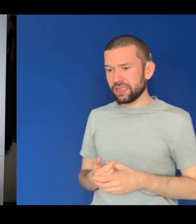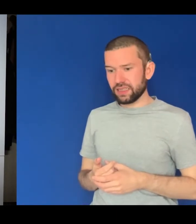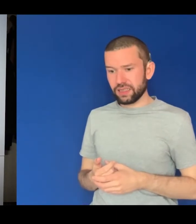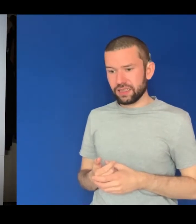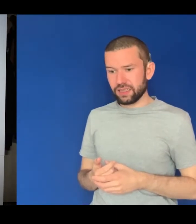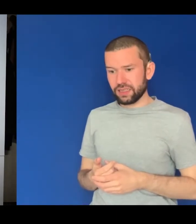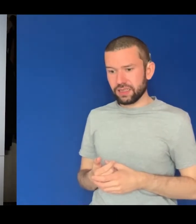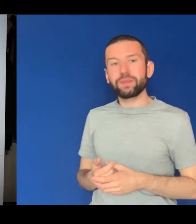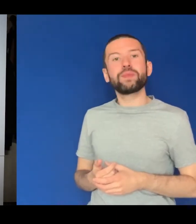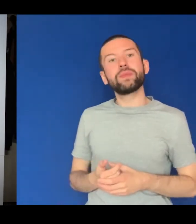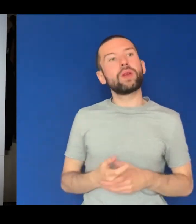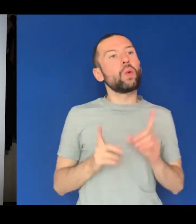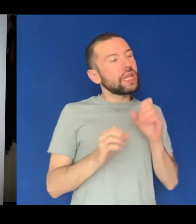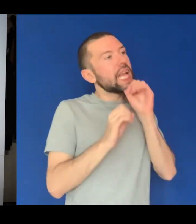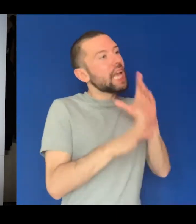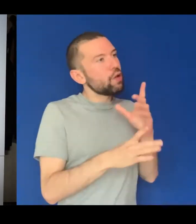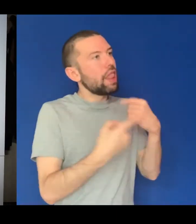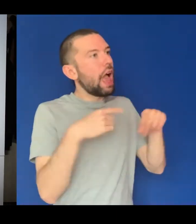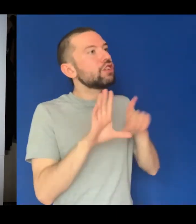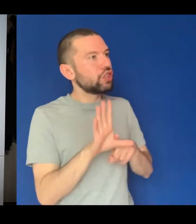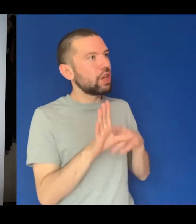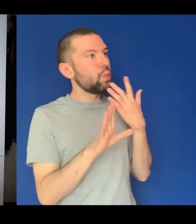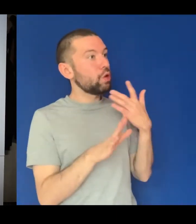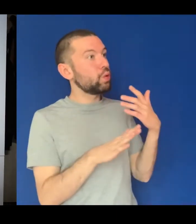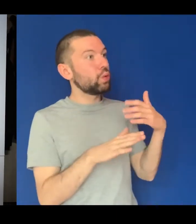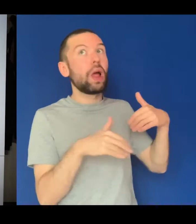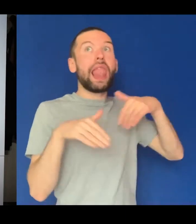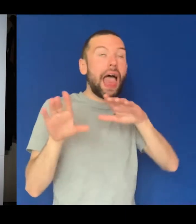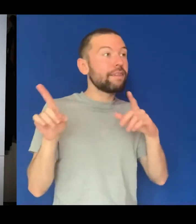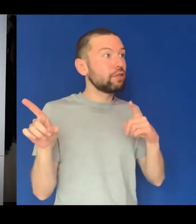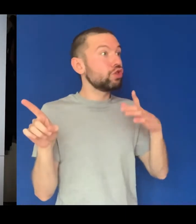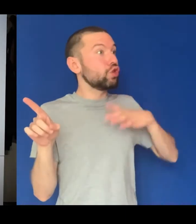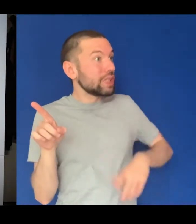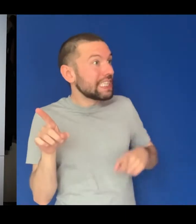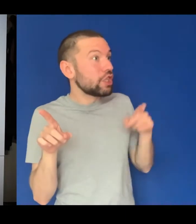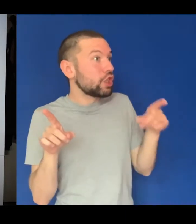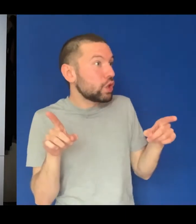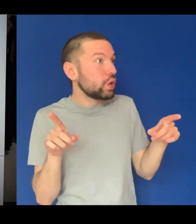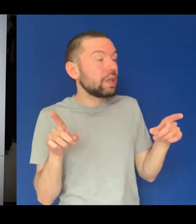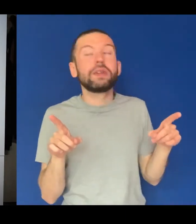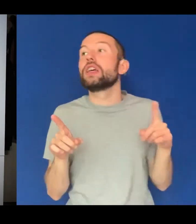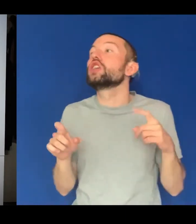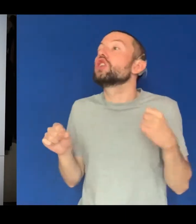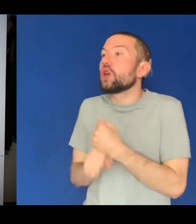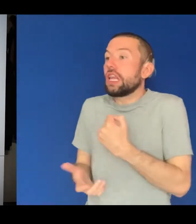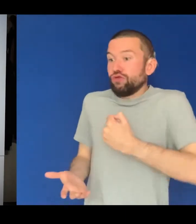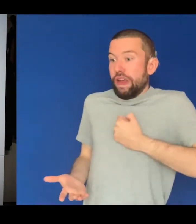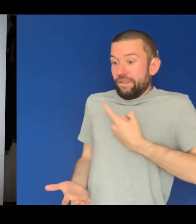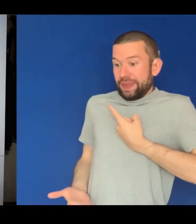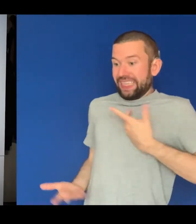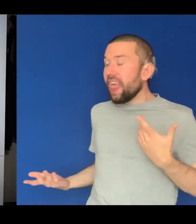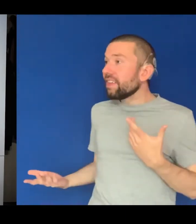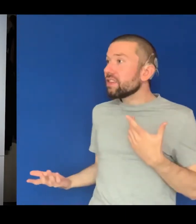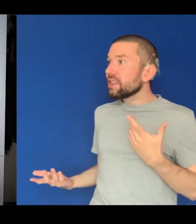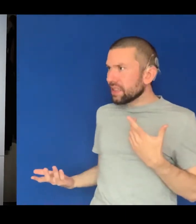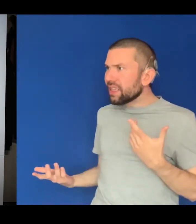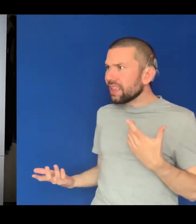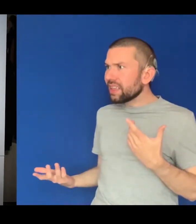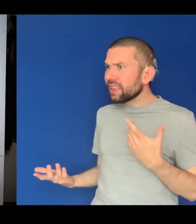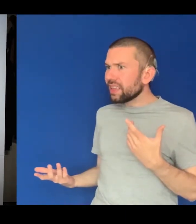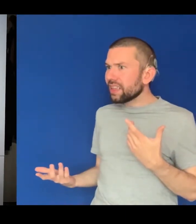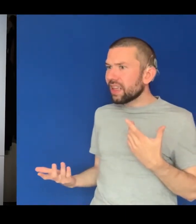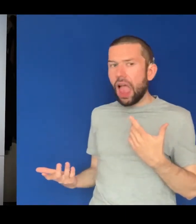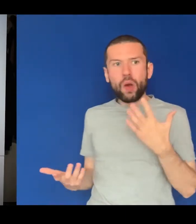What did I say to you last year when you left? You need to... to do what you think is right for you, yeah. And when I the world...